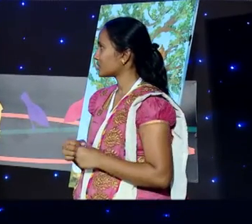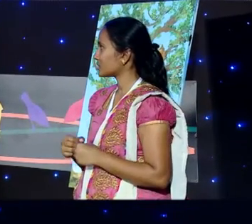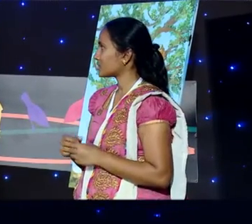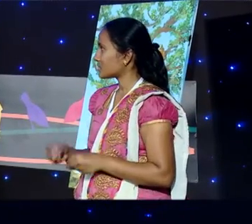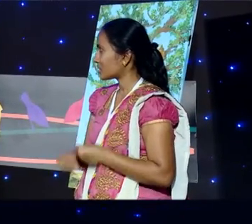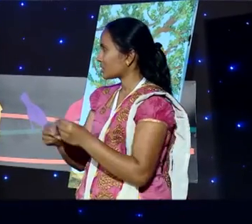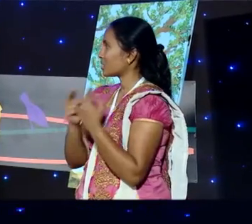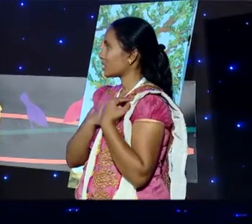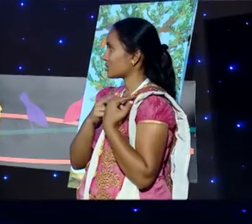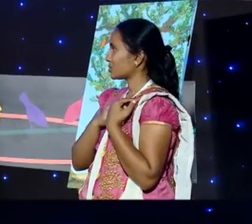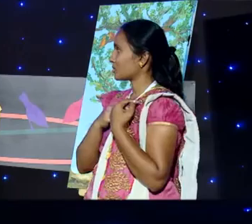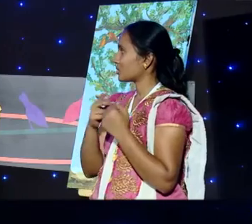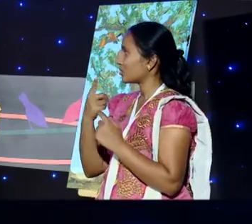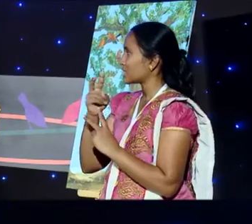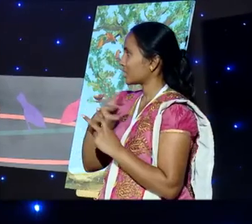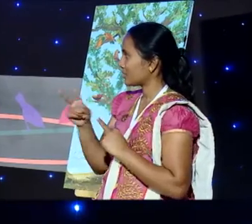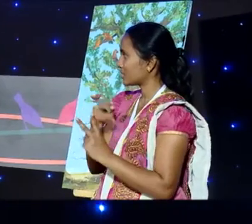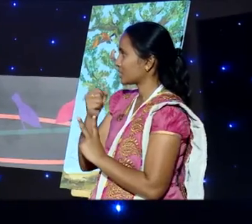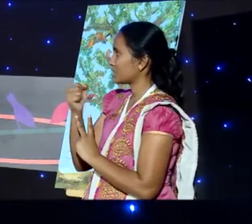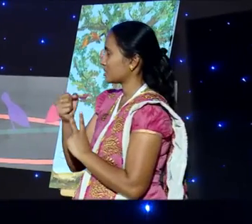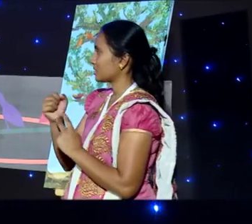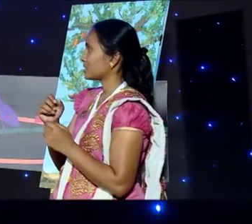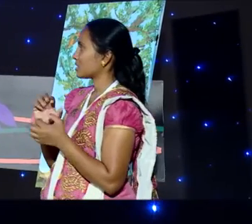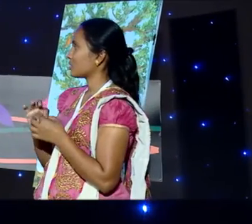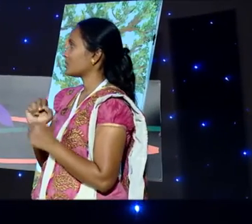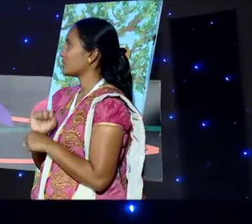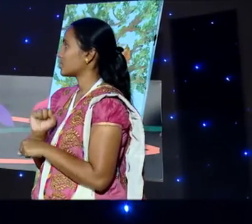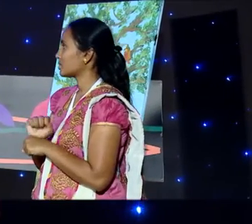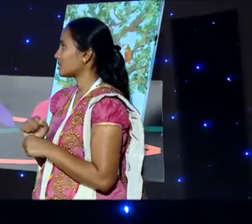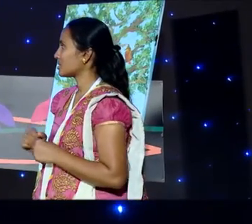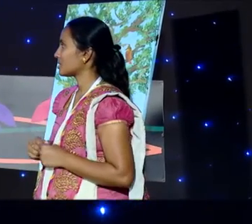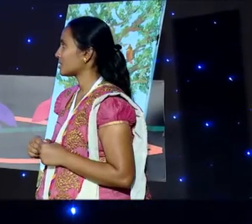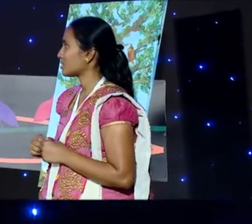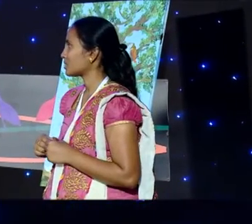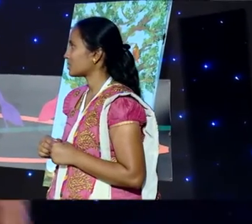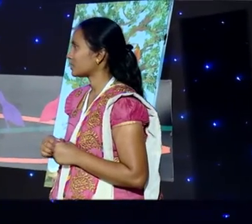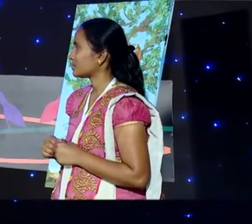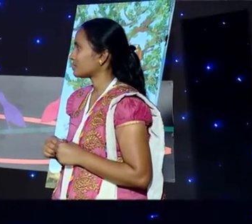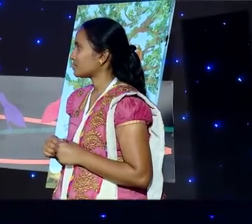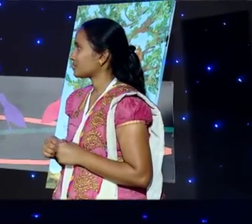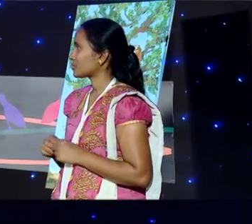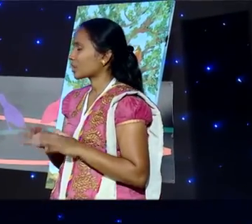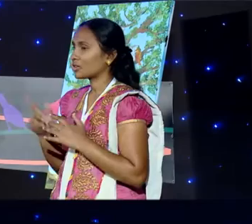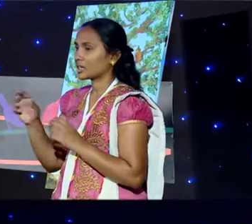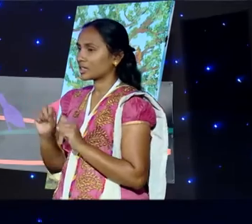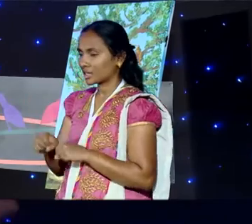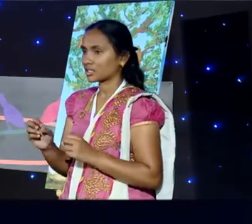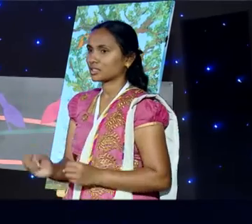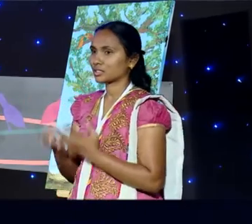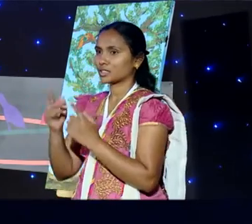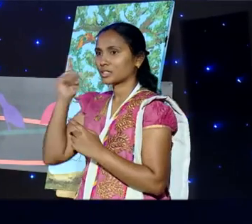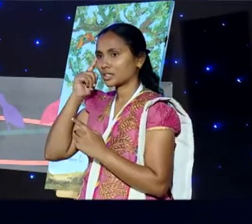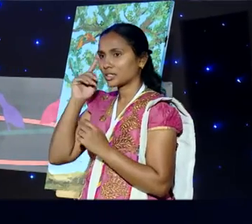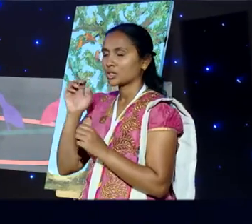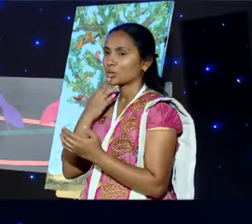compassionate response in a situation where nothing else would have worked. So how can we start to think in this way, that not only is everyone good